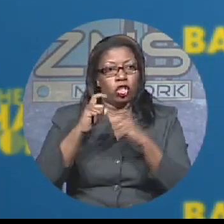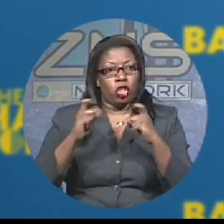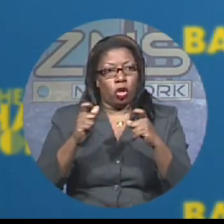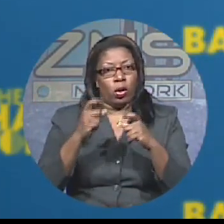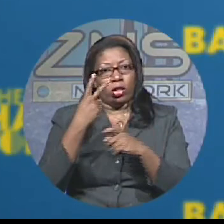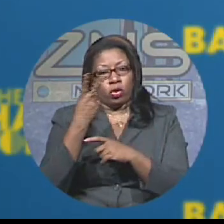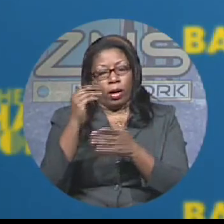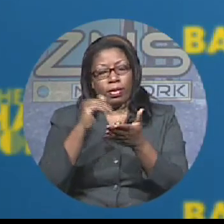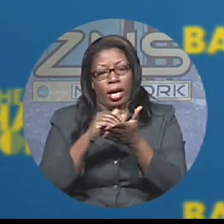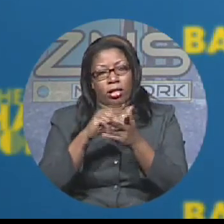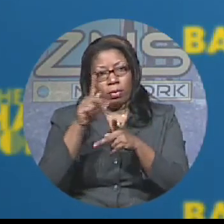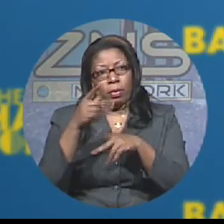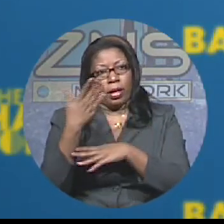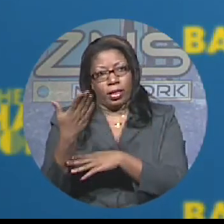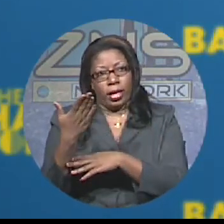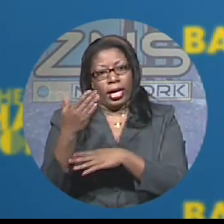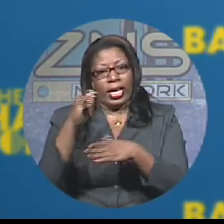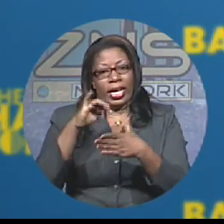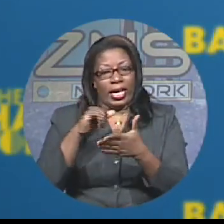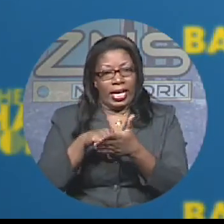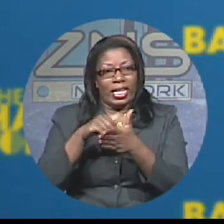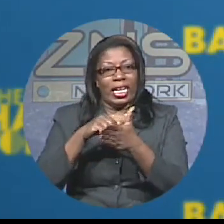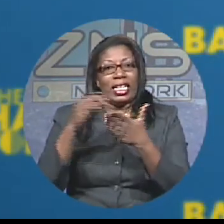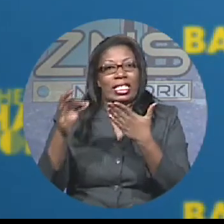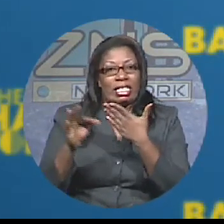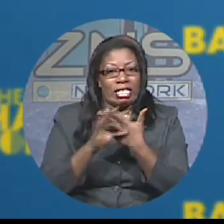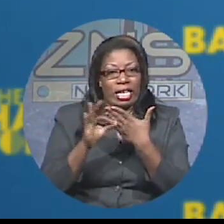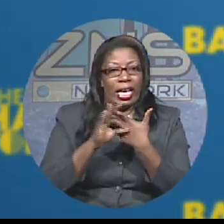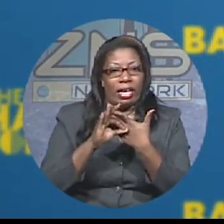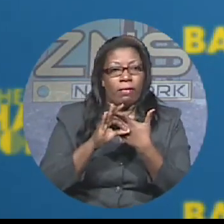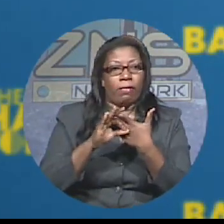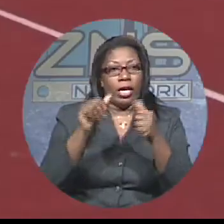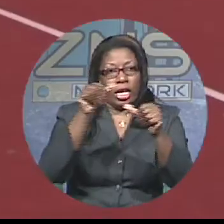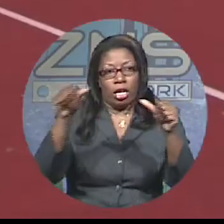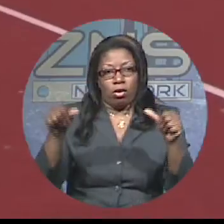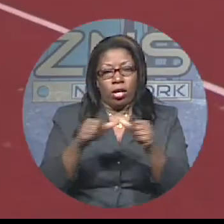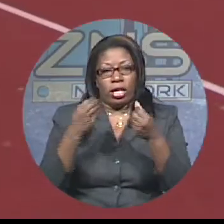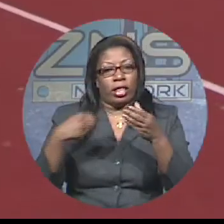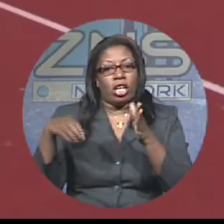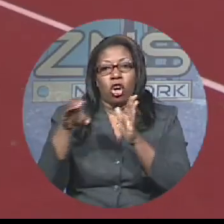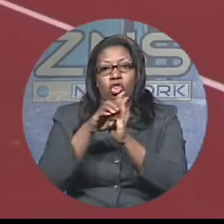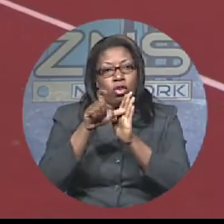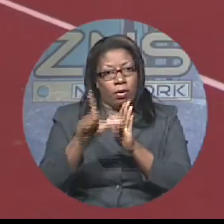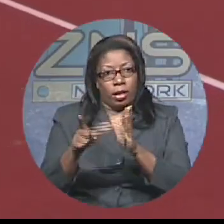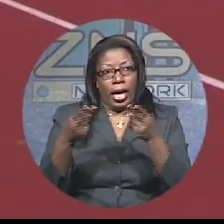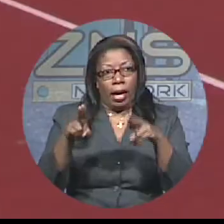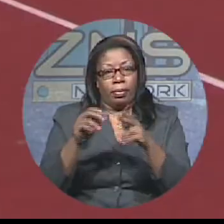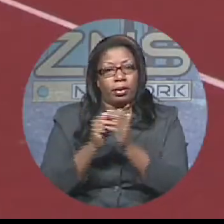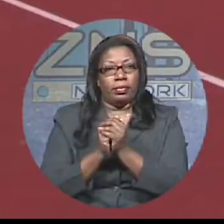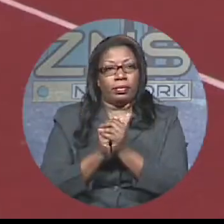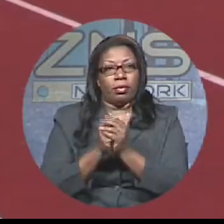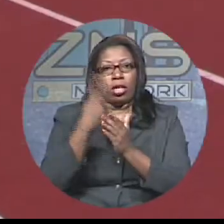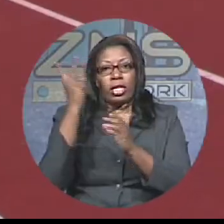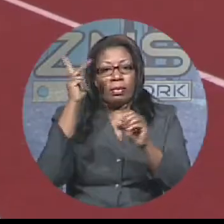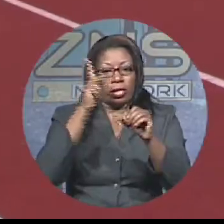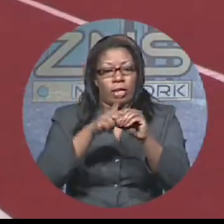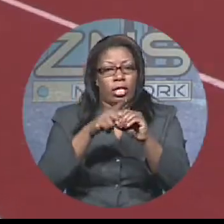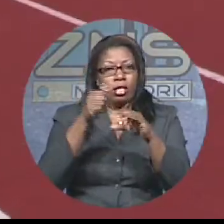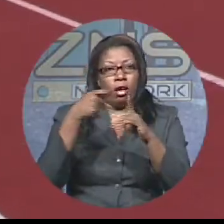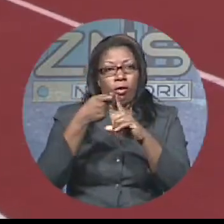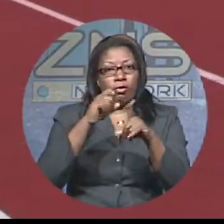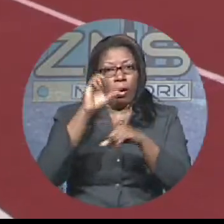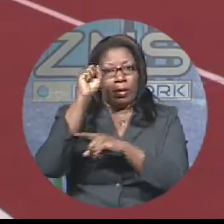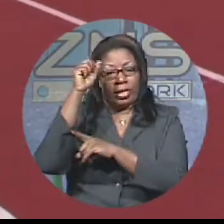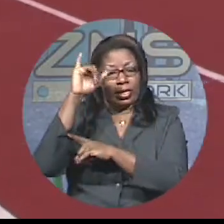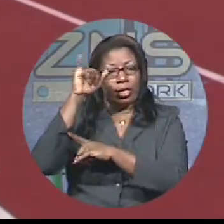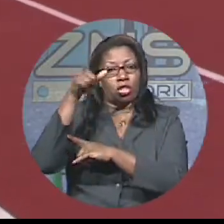12,000 people there, in a safe space, no criminal incidents. This year's parade saw participation from St. John's College